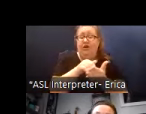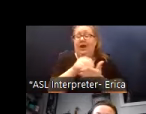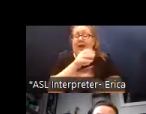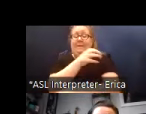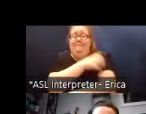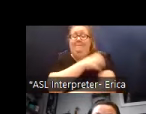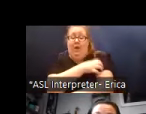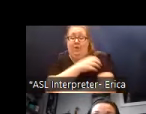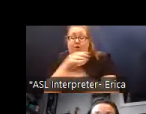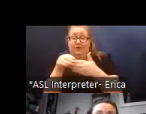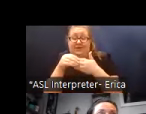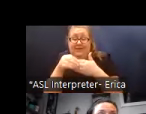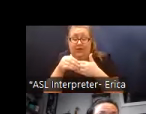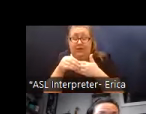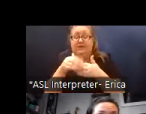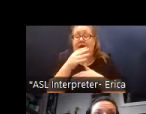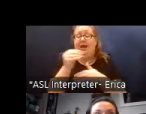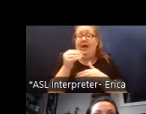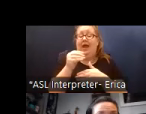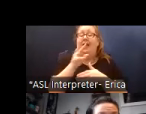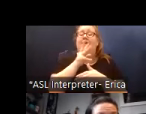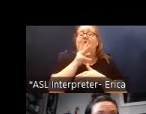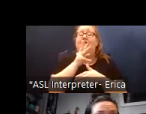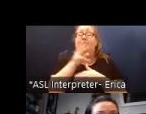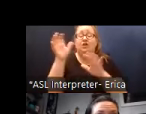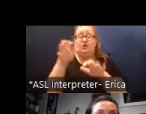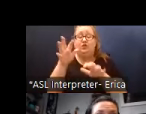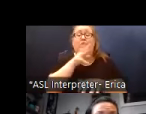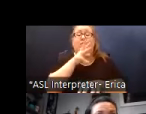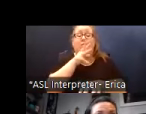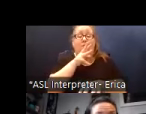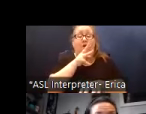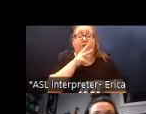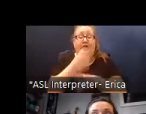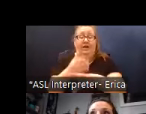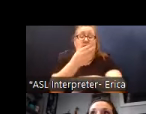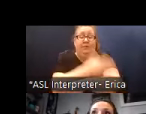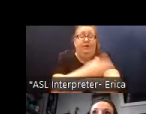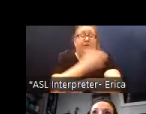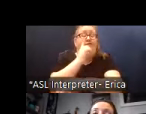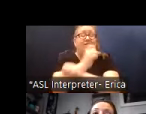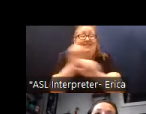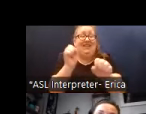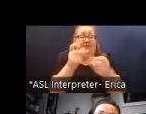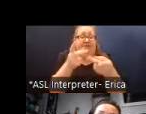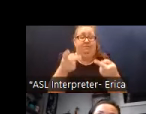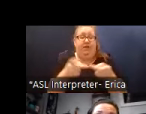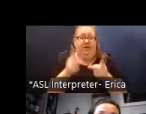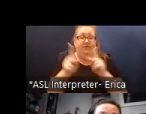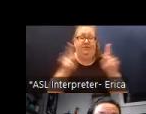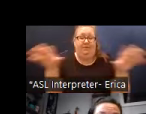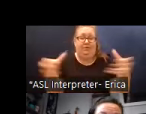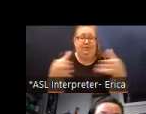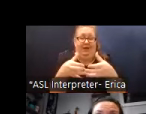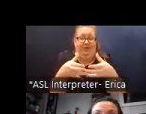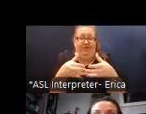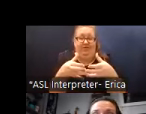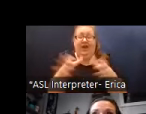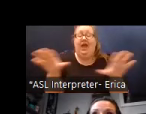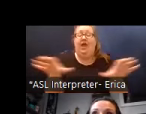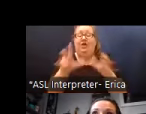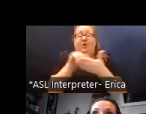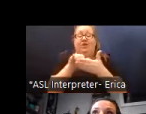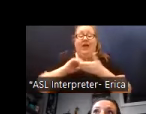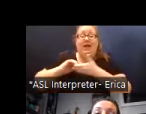and also doing a bunch of stormwater improvements so that it could be a safe place for people to gather. And so doing that in collaboration